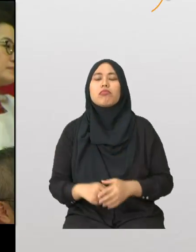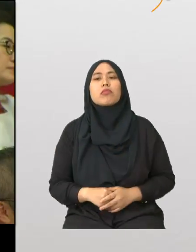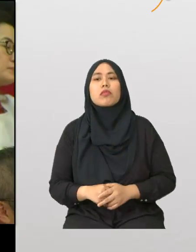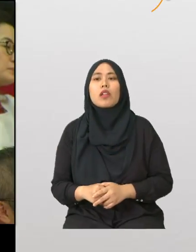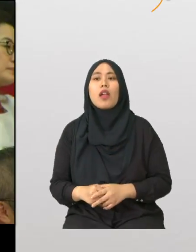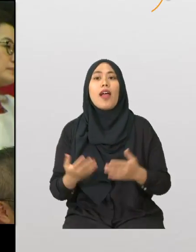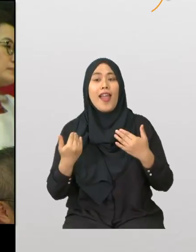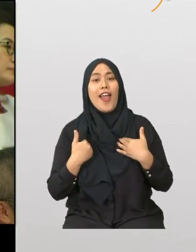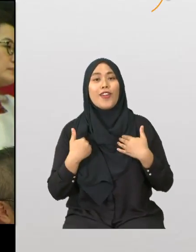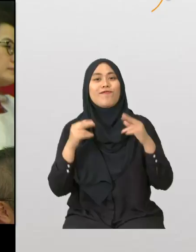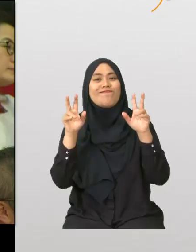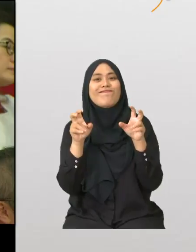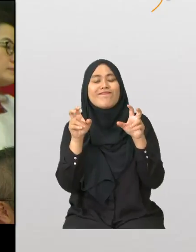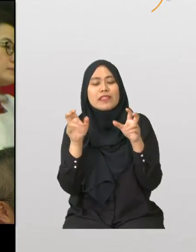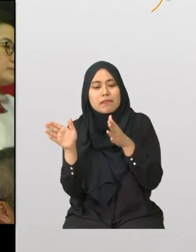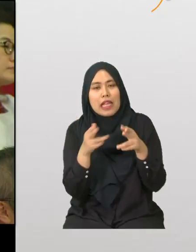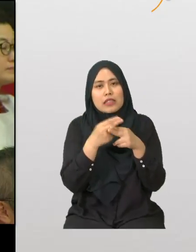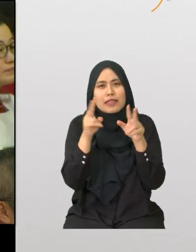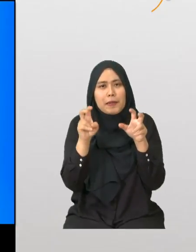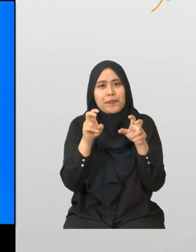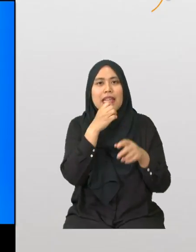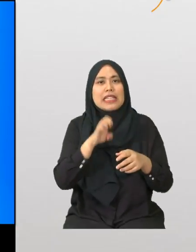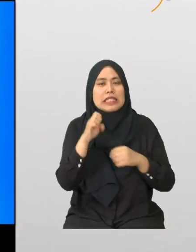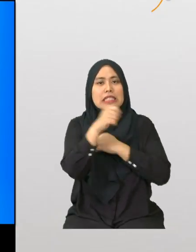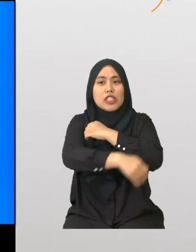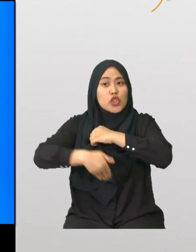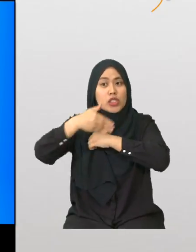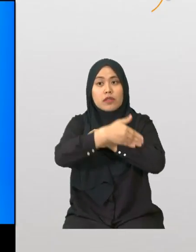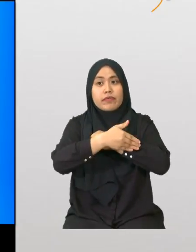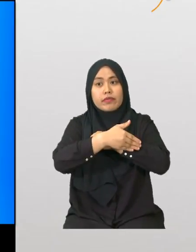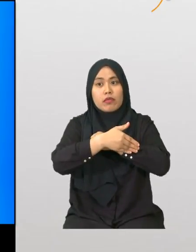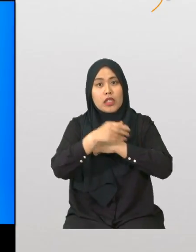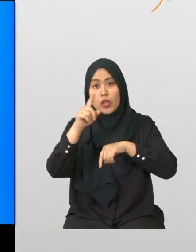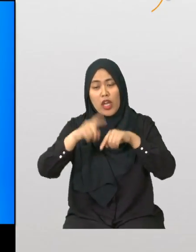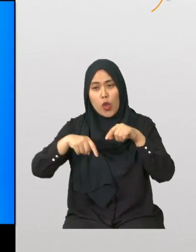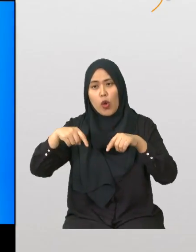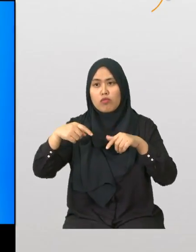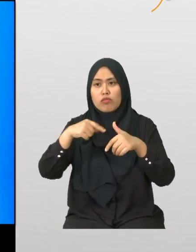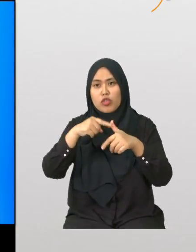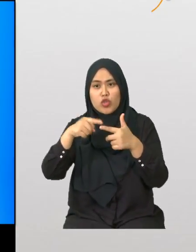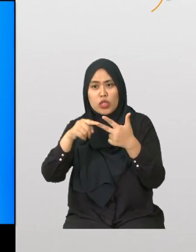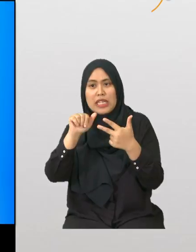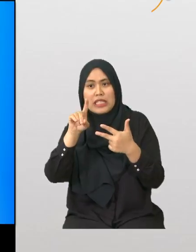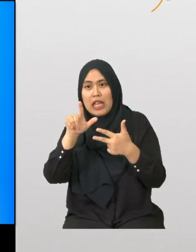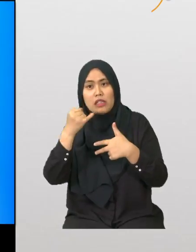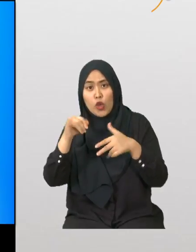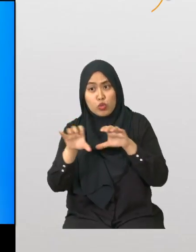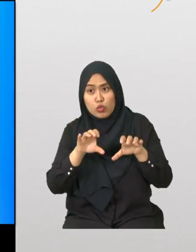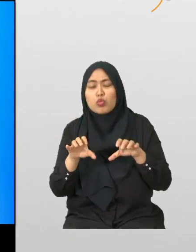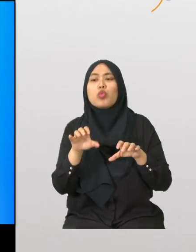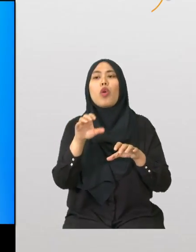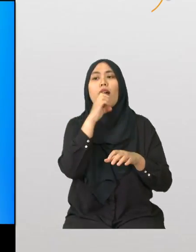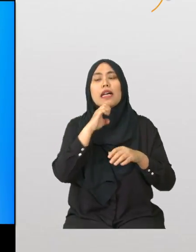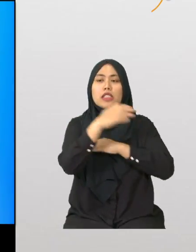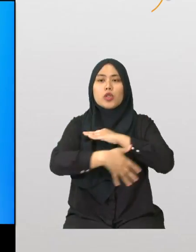the Elder Shield scheme. If you can't do 3 of these ADLs, Elder Shield will pay out a monthly sum,